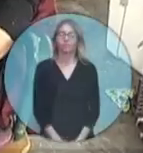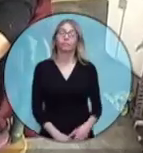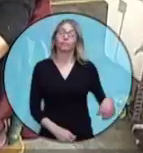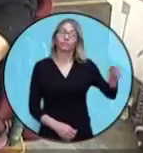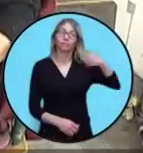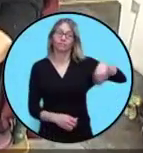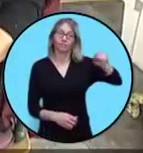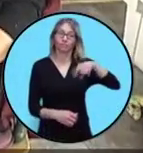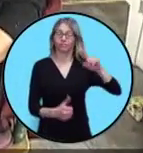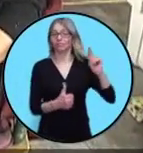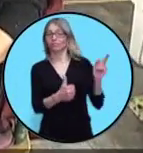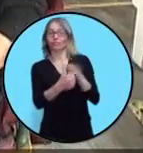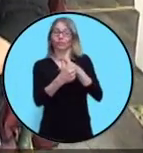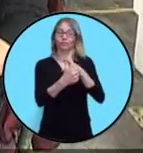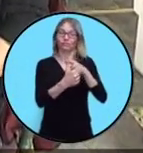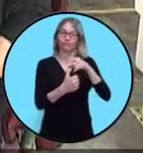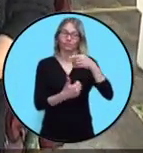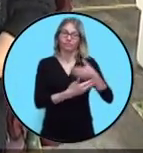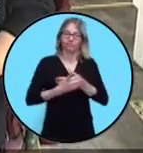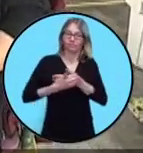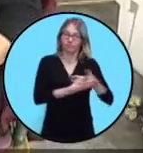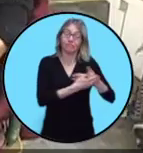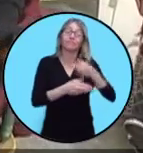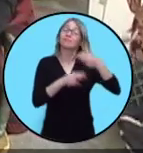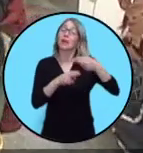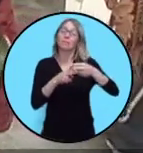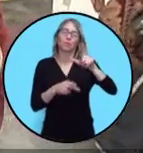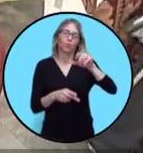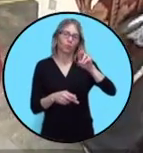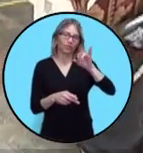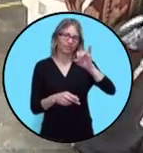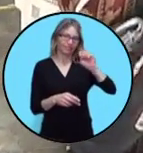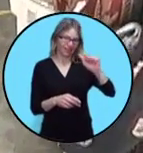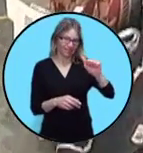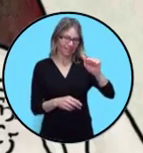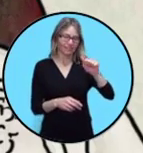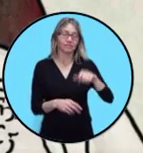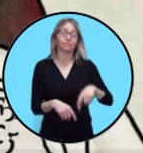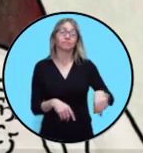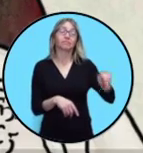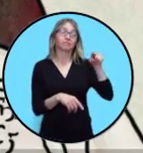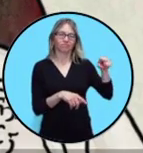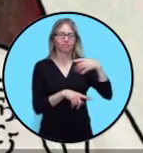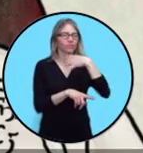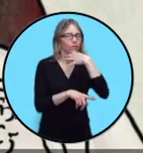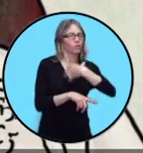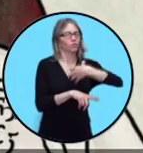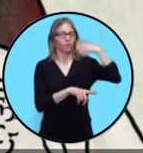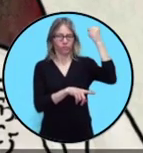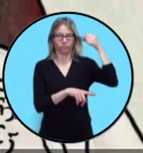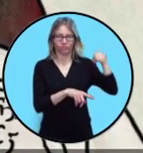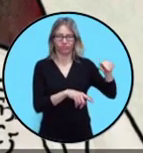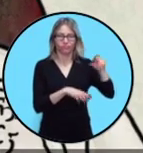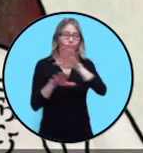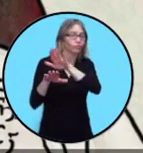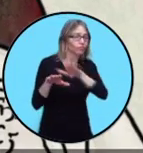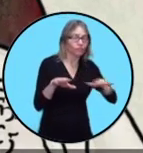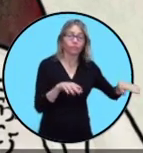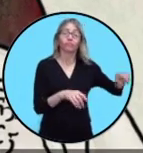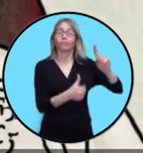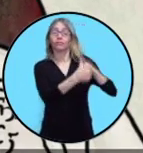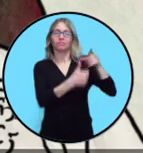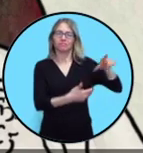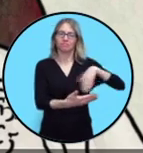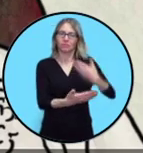When they had their first child, her name is Luisa, and their oldest one, and she